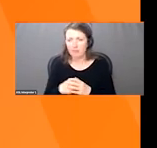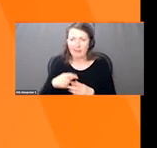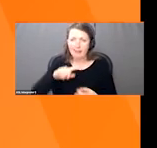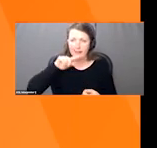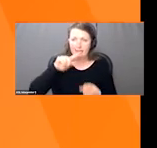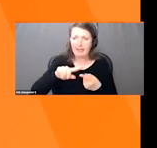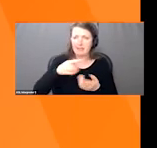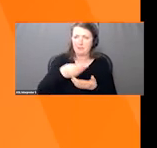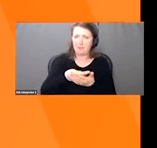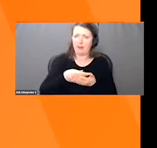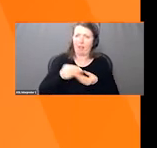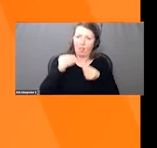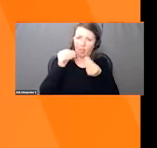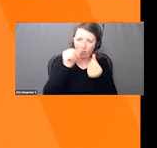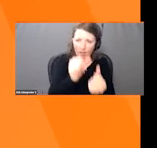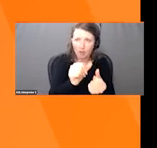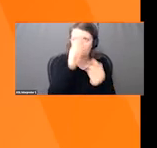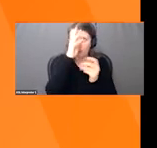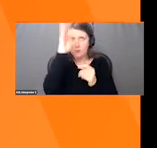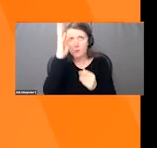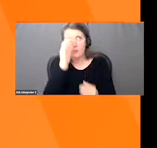things.